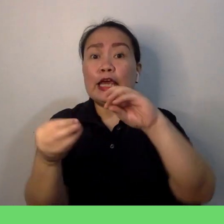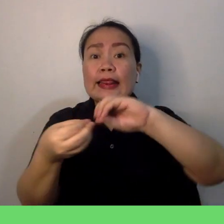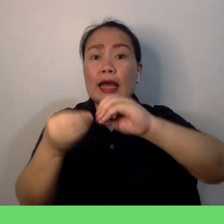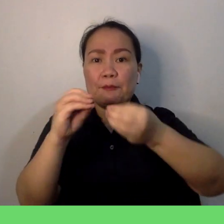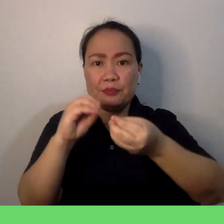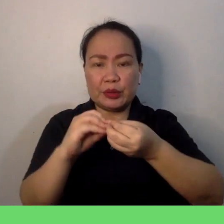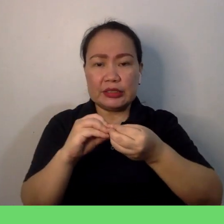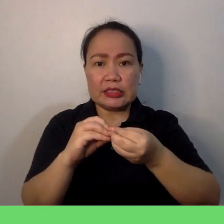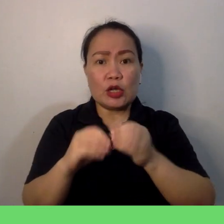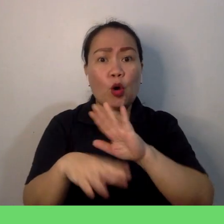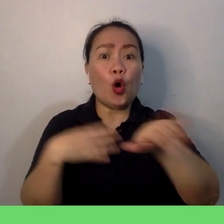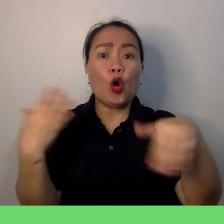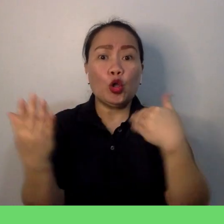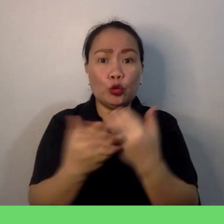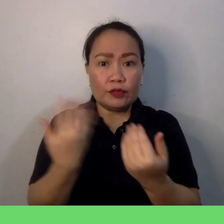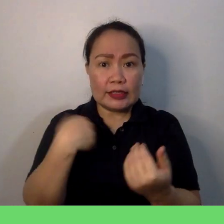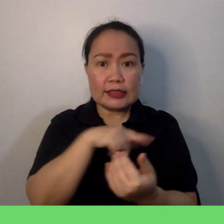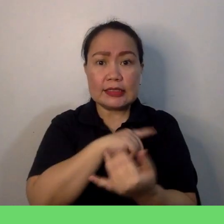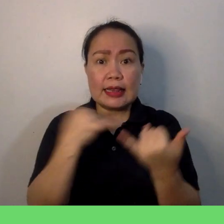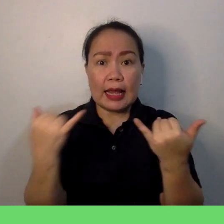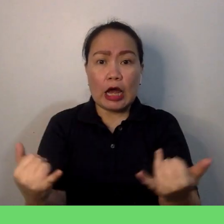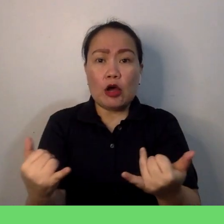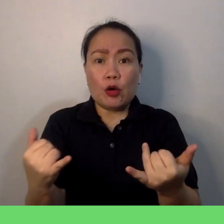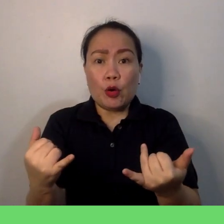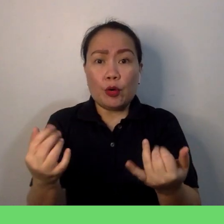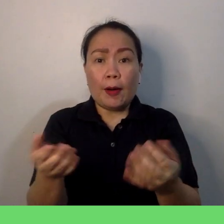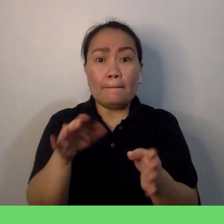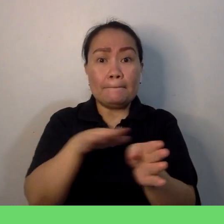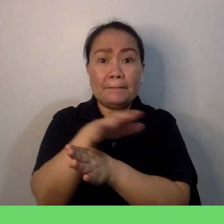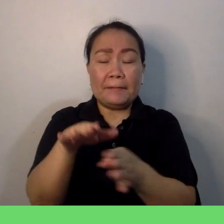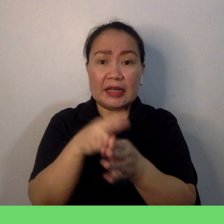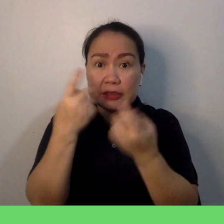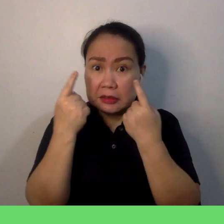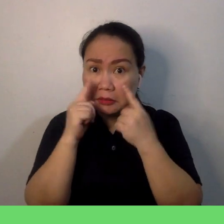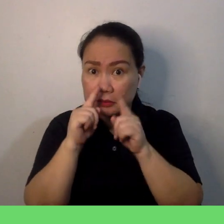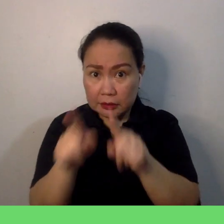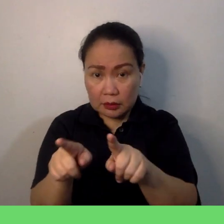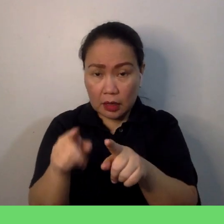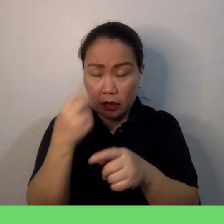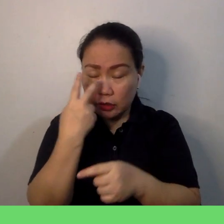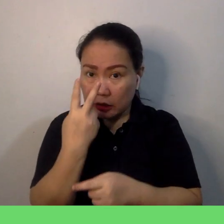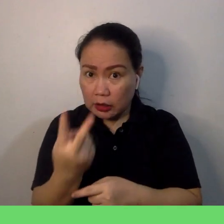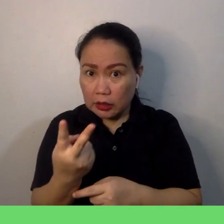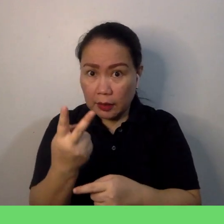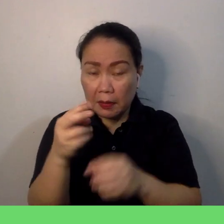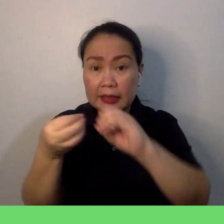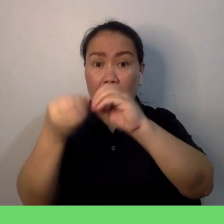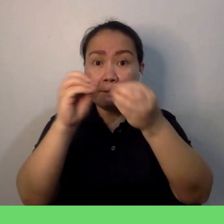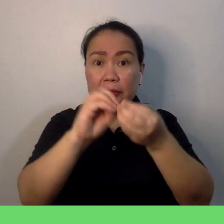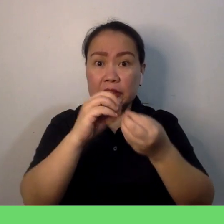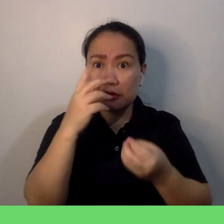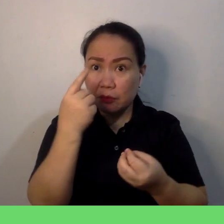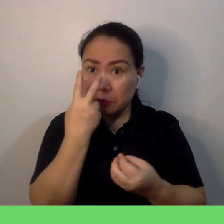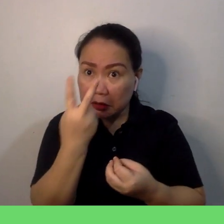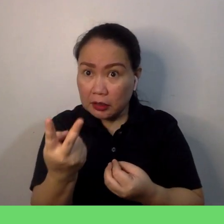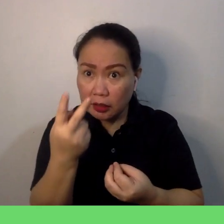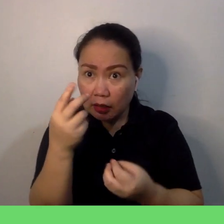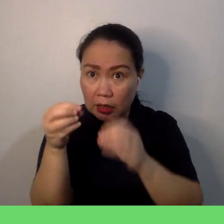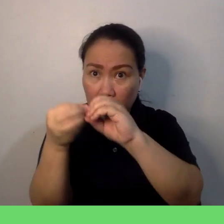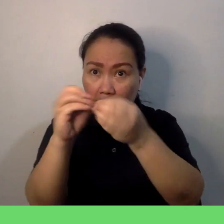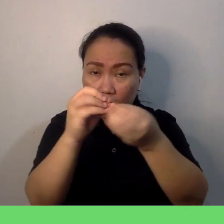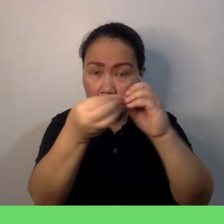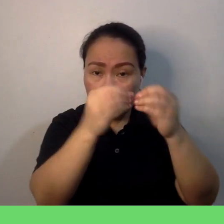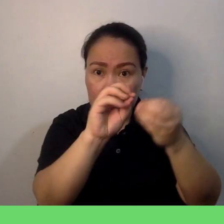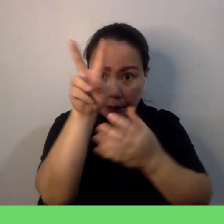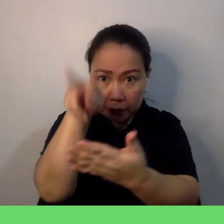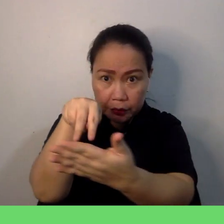ngayon nakabase sa numeric result. Pag may nakita tayong ganitong number, mabilis tayong ma-convince. Okay? So,